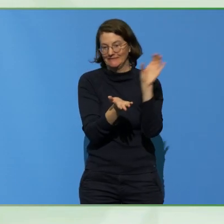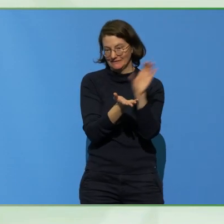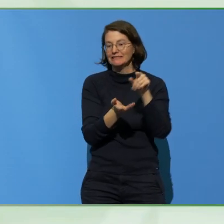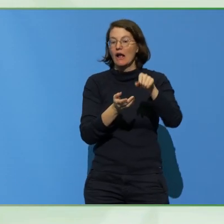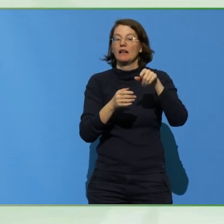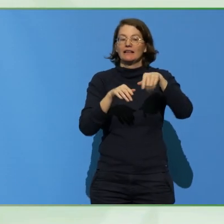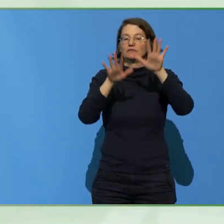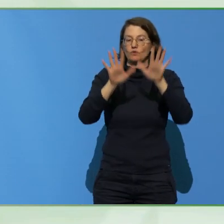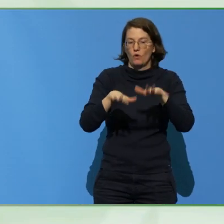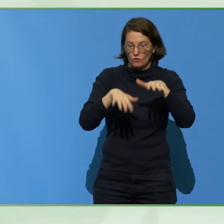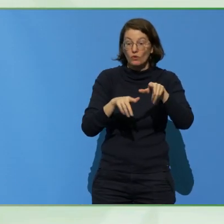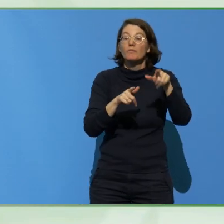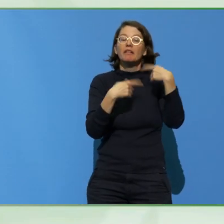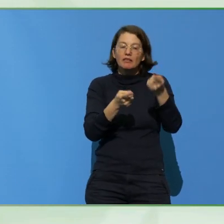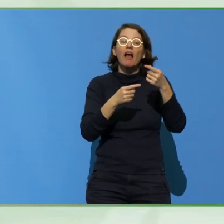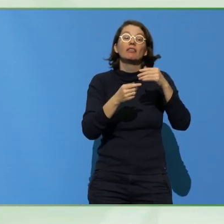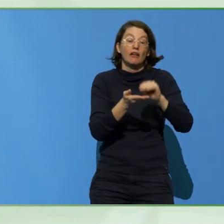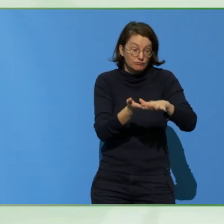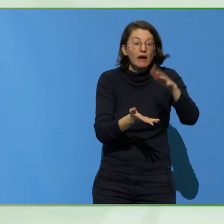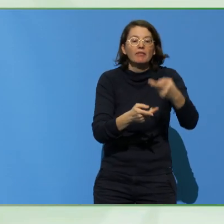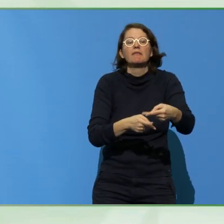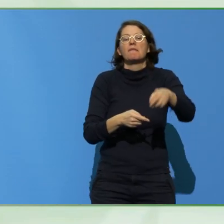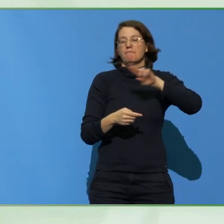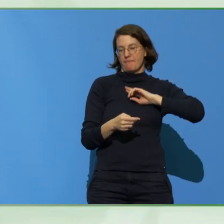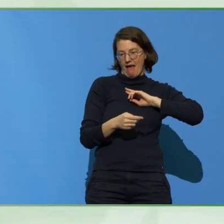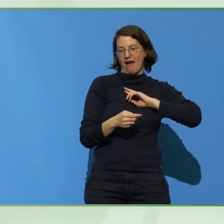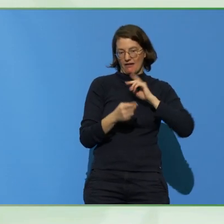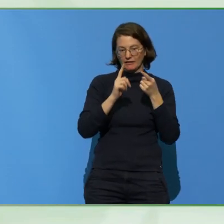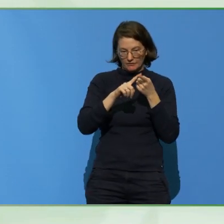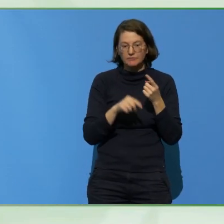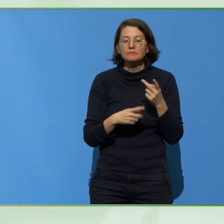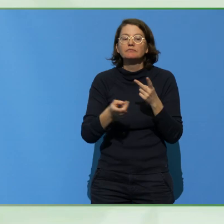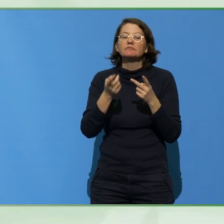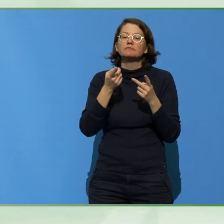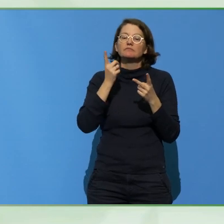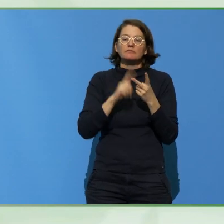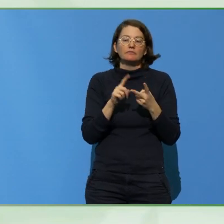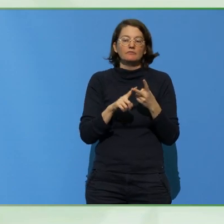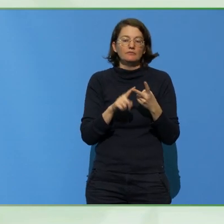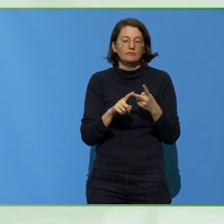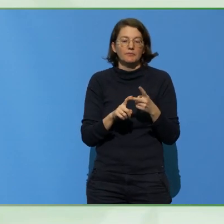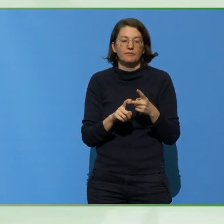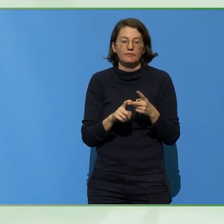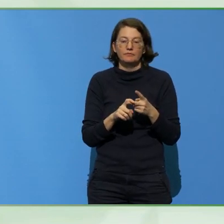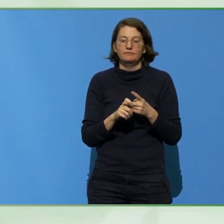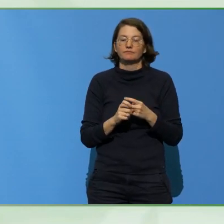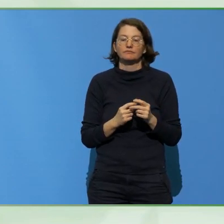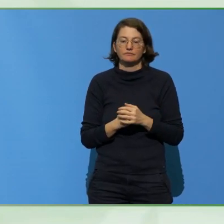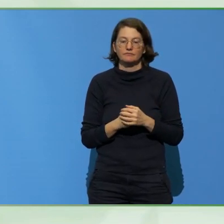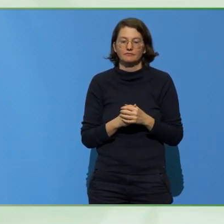but it's that this business is real. We're seeing that. The second one that we are working on is this understanding this